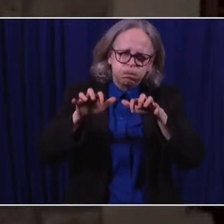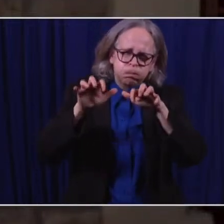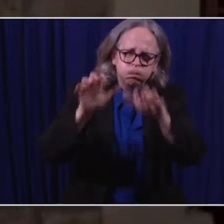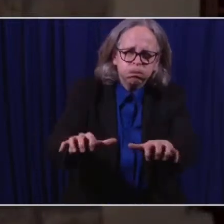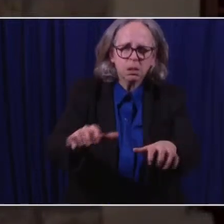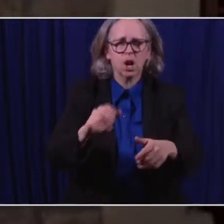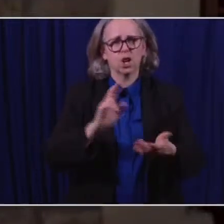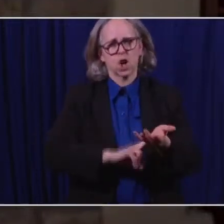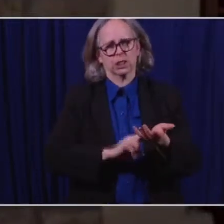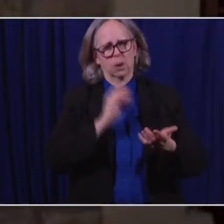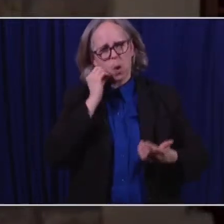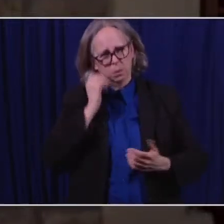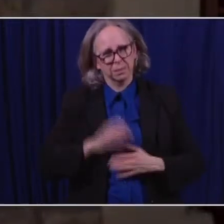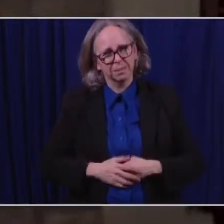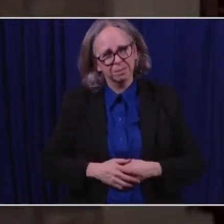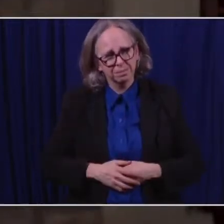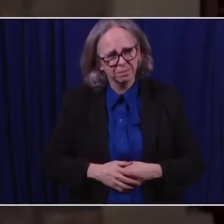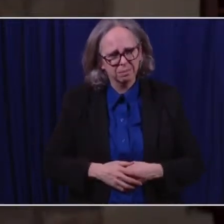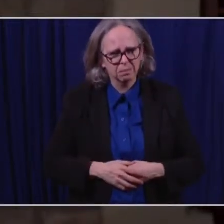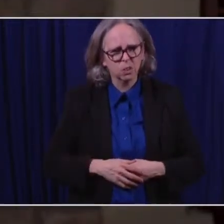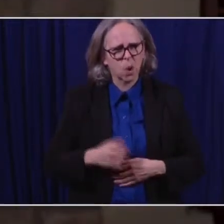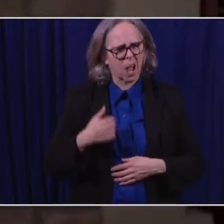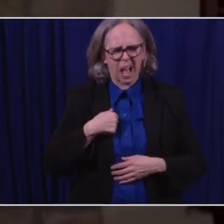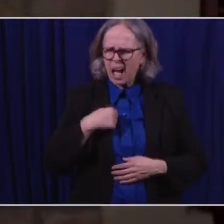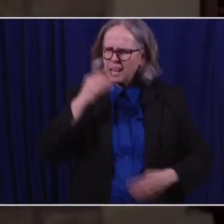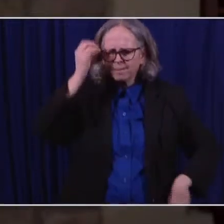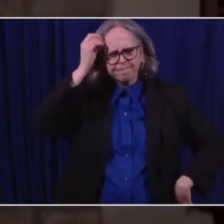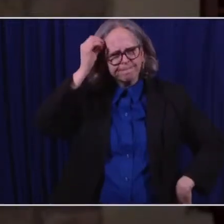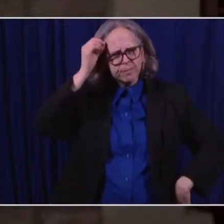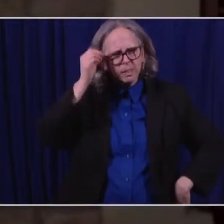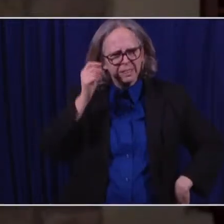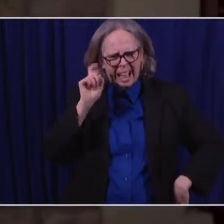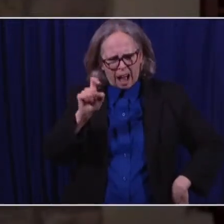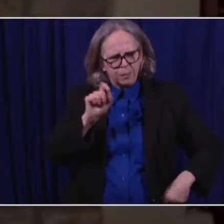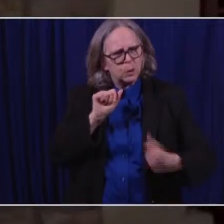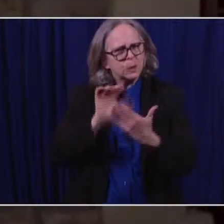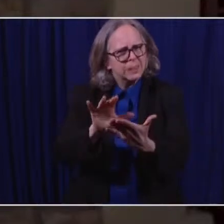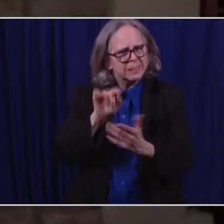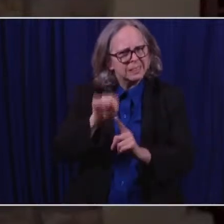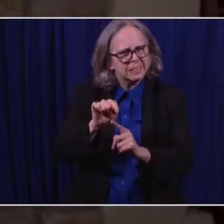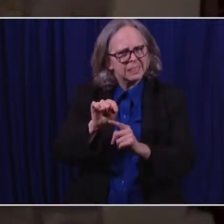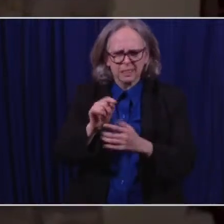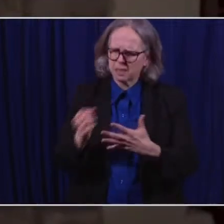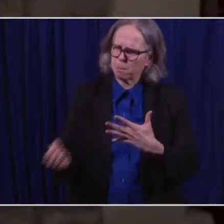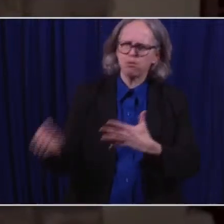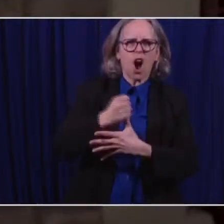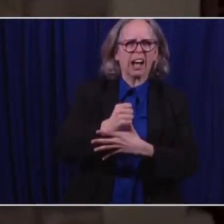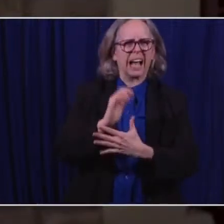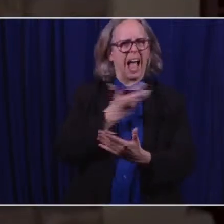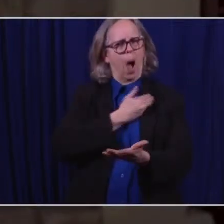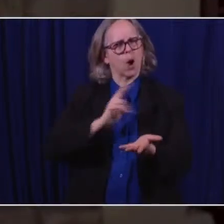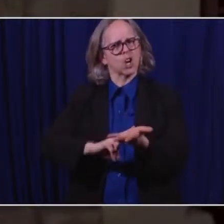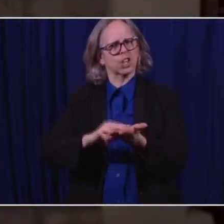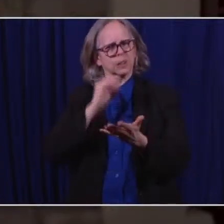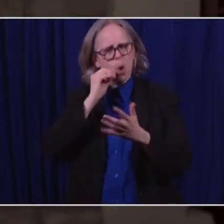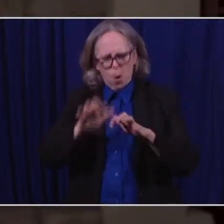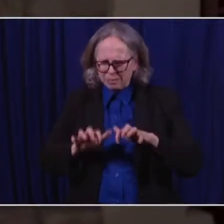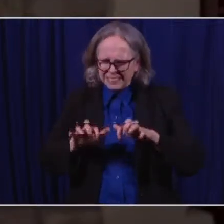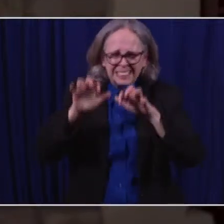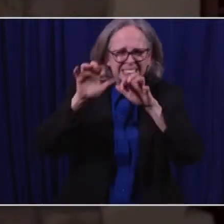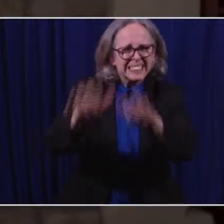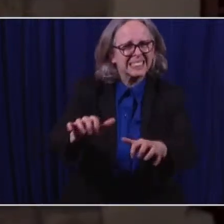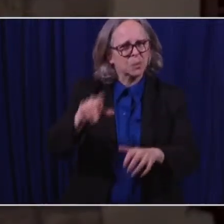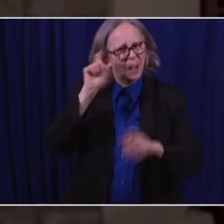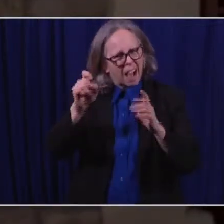the beginning, I said, what we've got to do is go after those nursing homes. We have to do it. This is where it's been